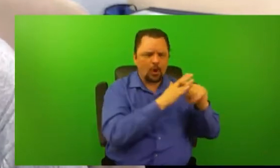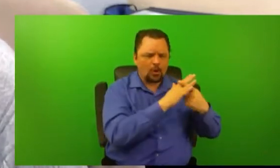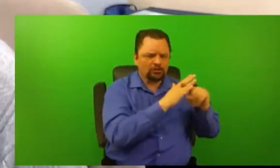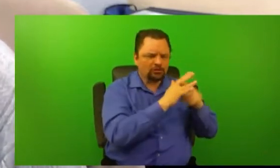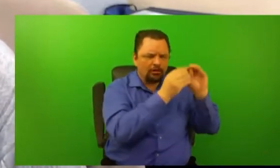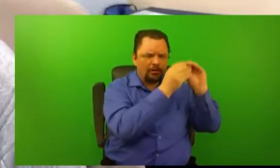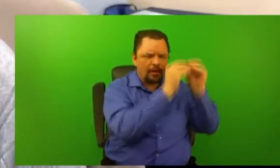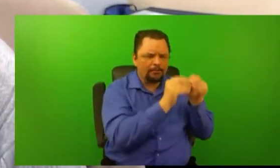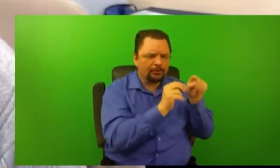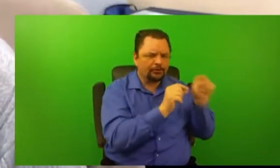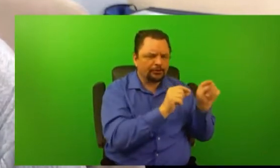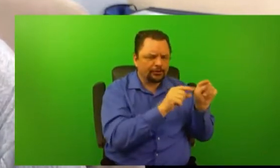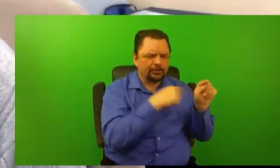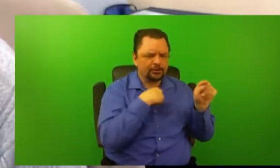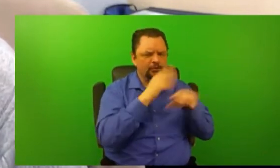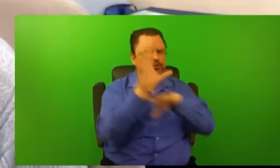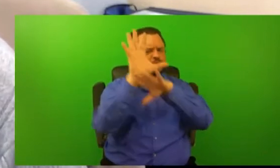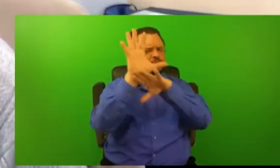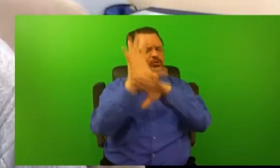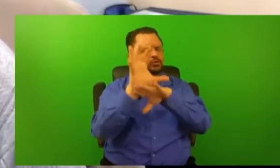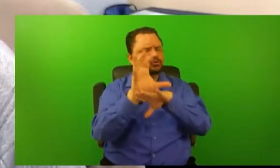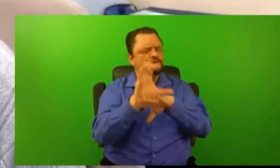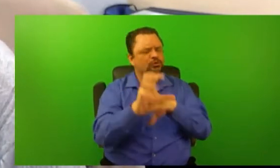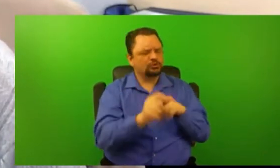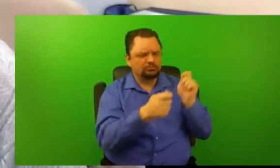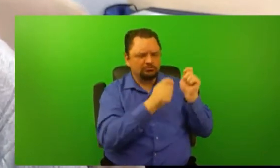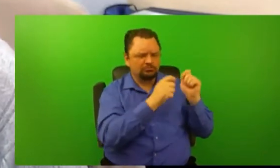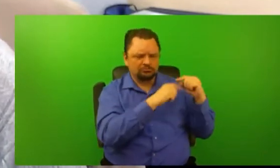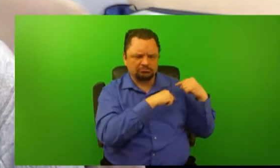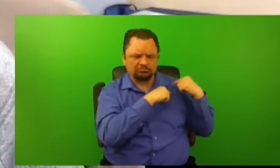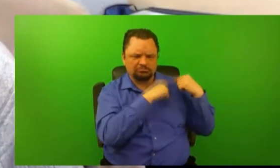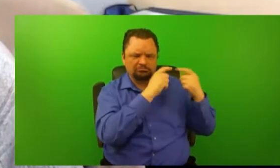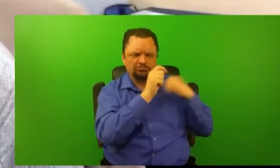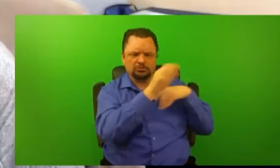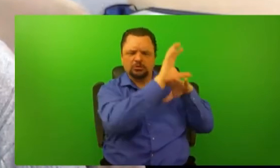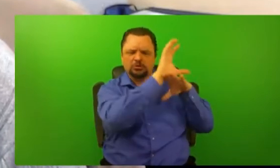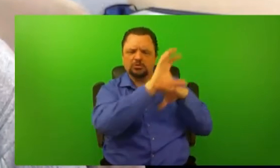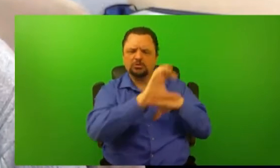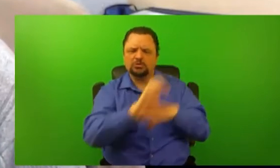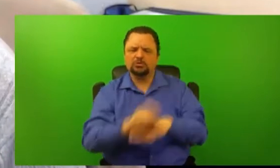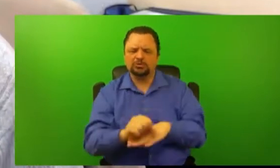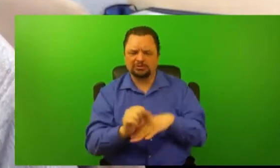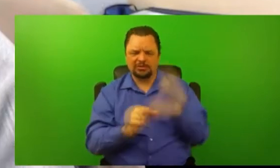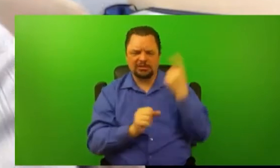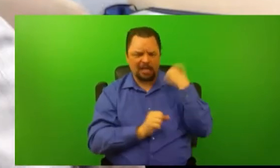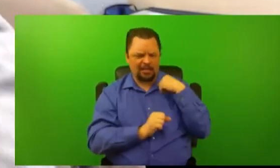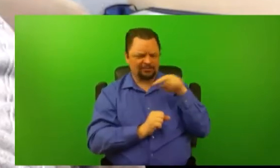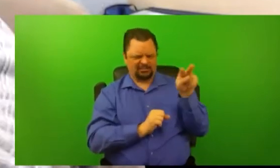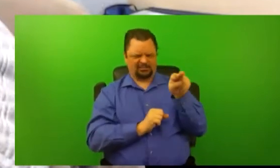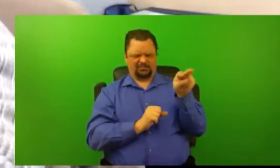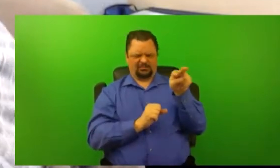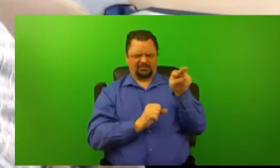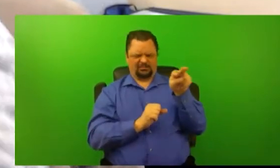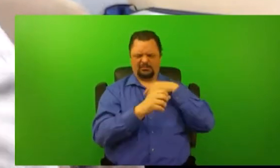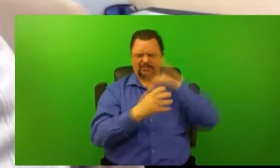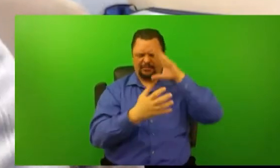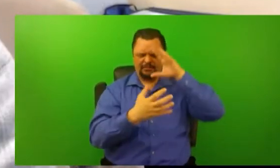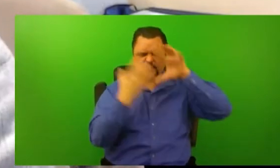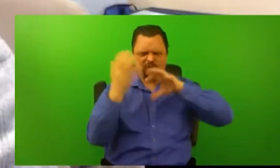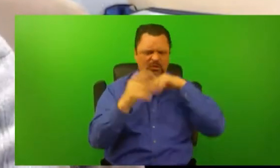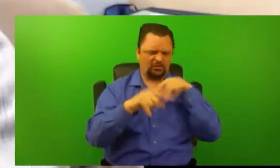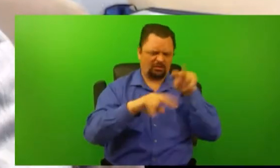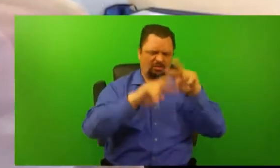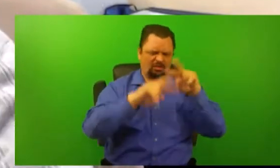when we changed them up early last year, it confused me for a week. But I was going to recommend if we